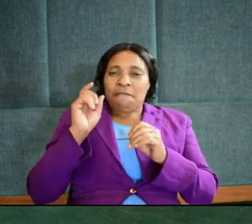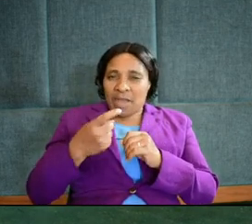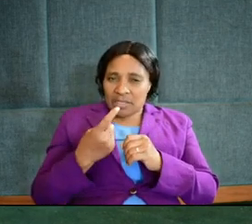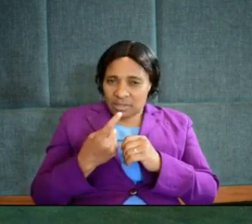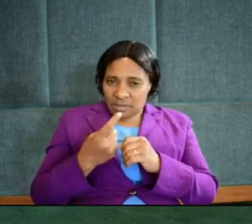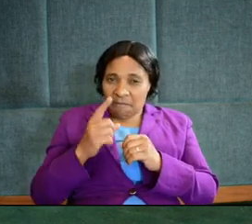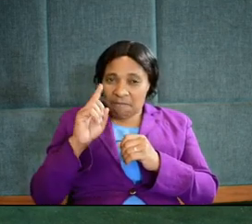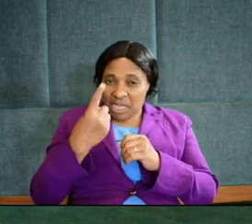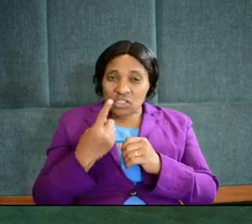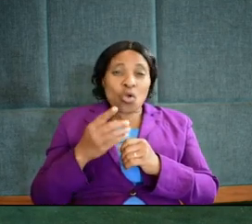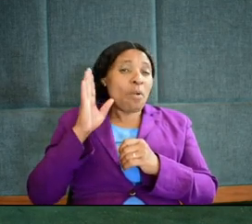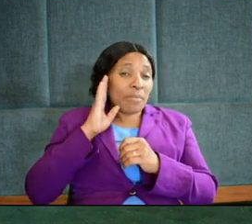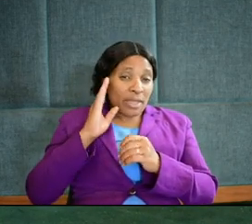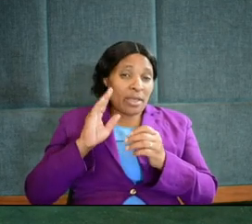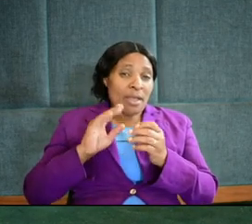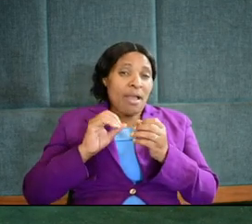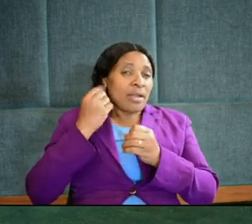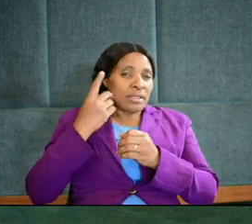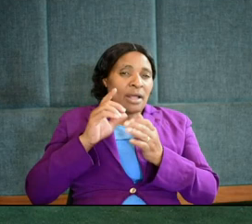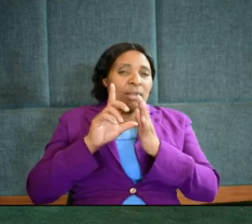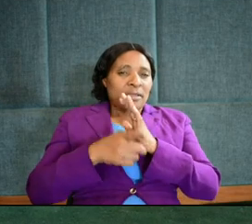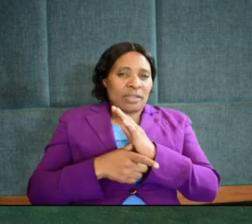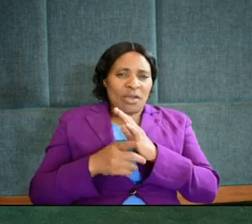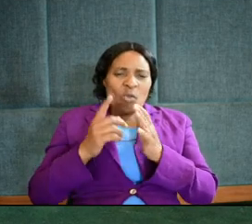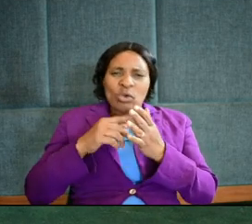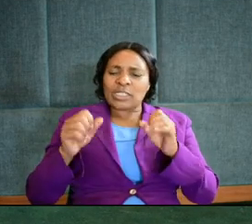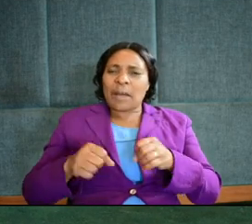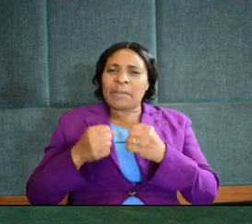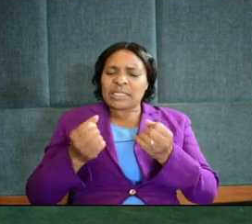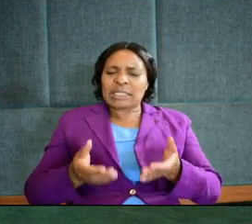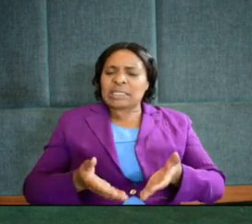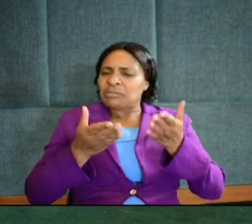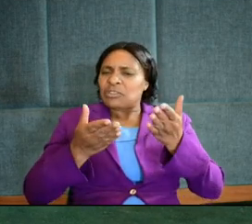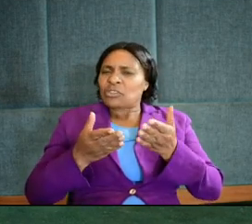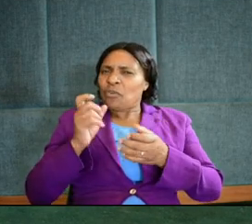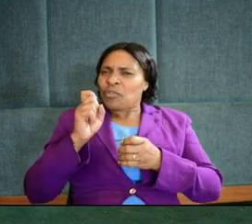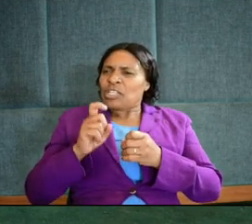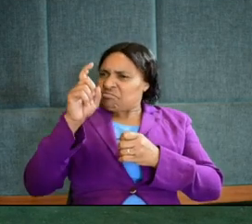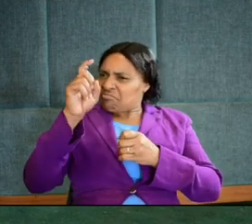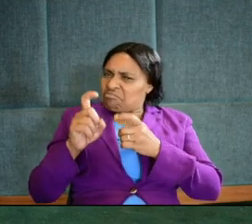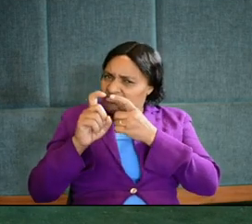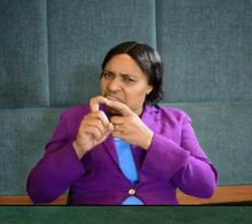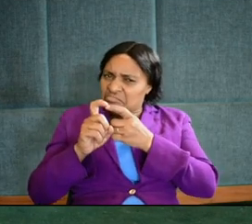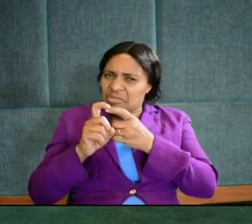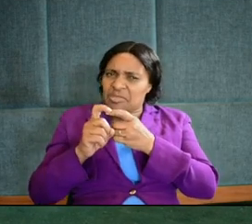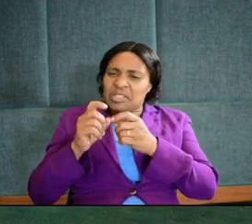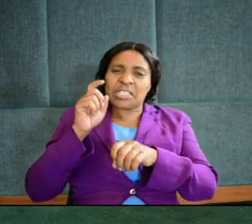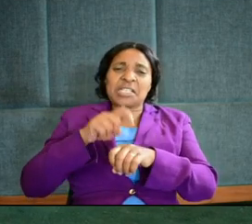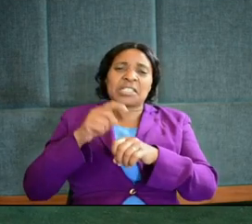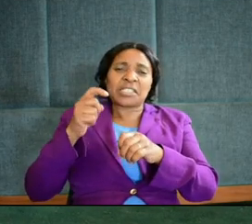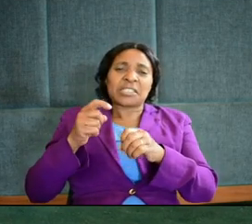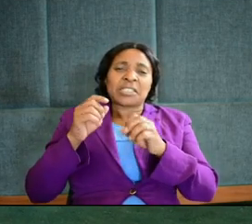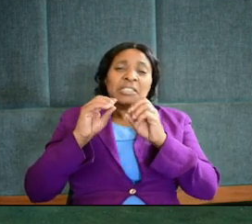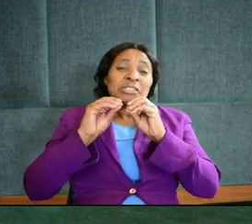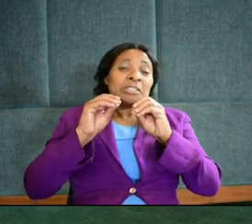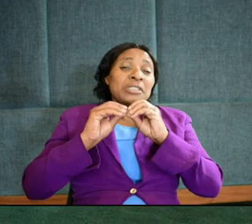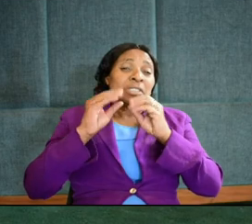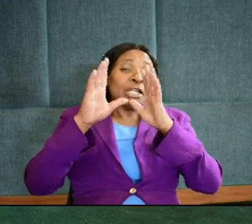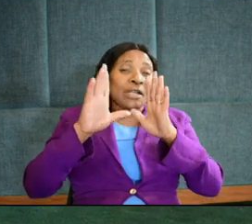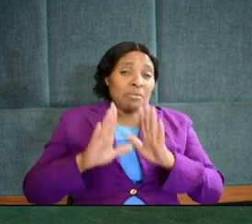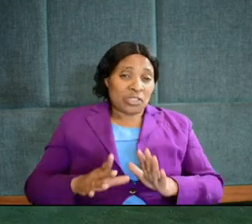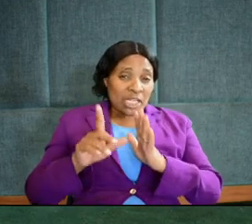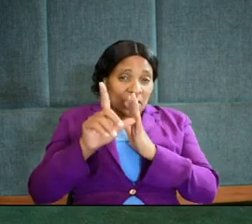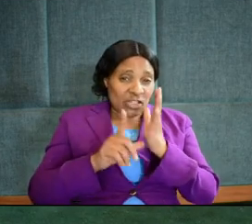later. And say something about the serpent, that the lifting of the serpent was to teach Israel an important lesson, that they could not